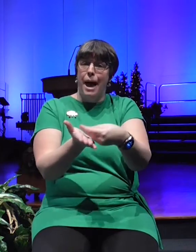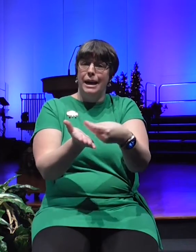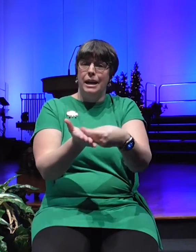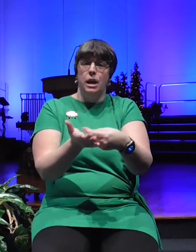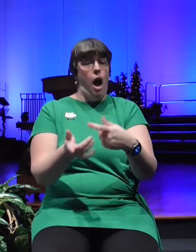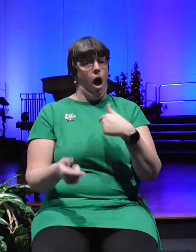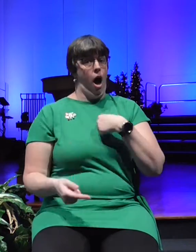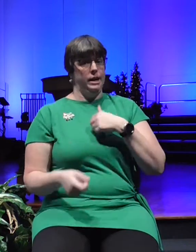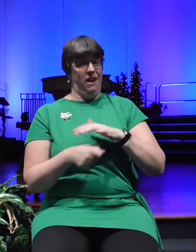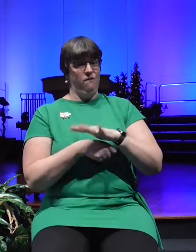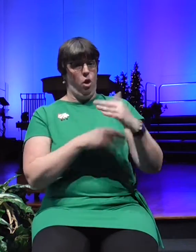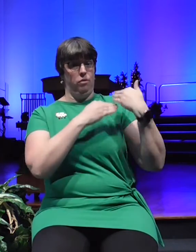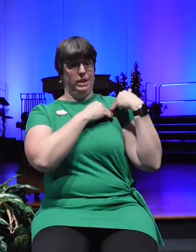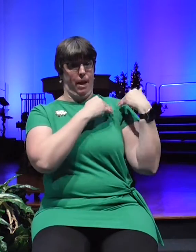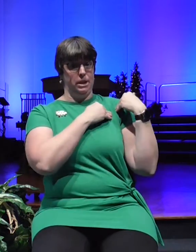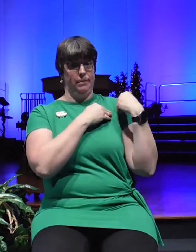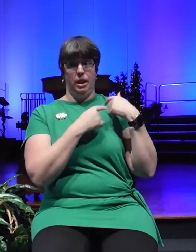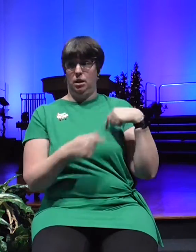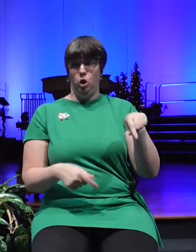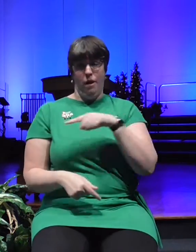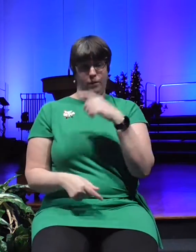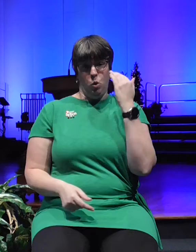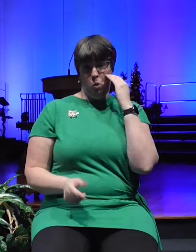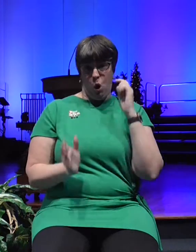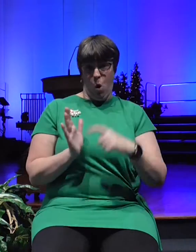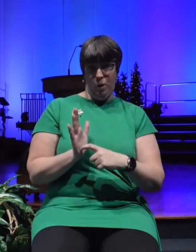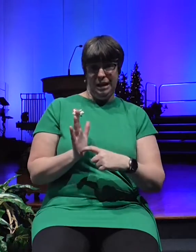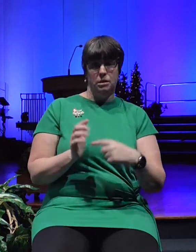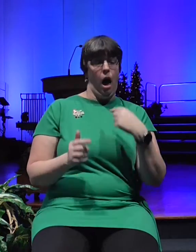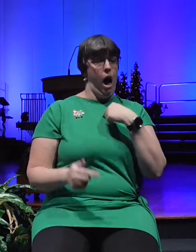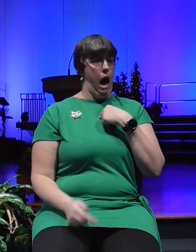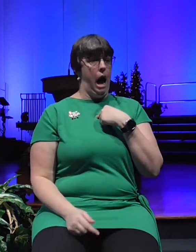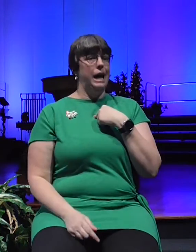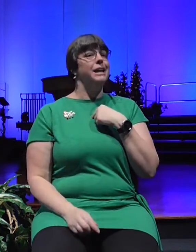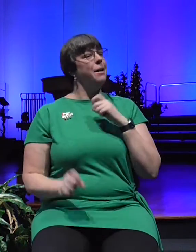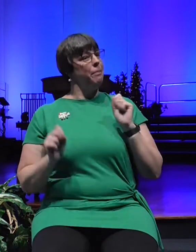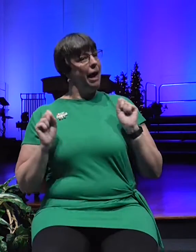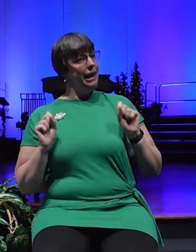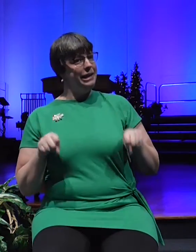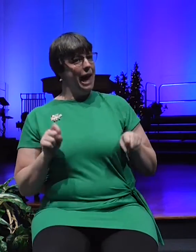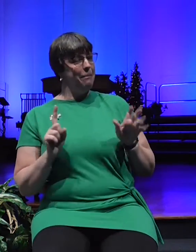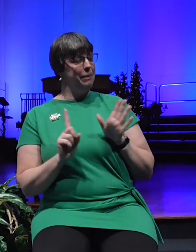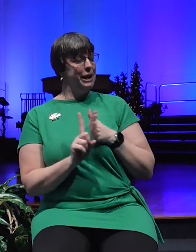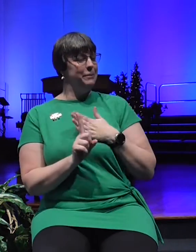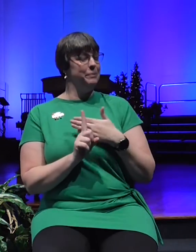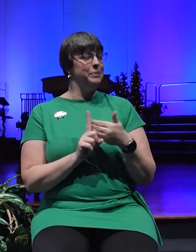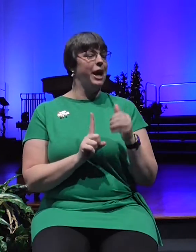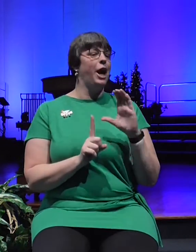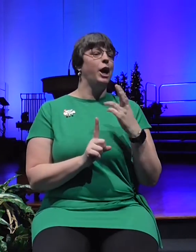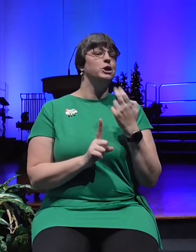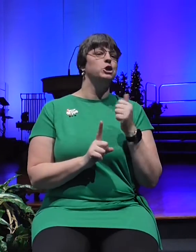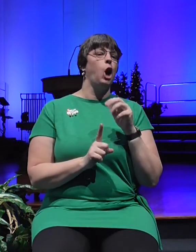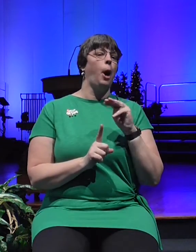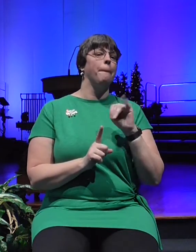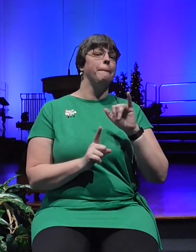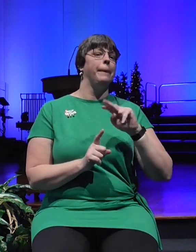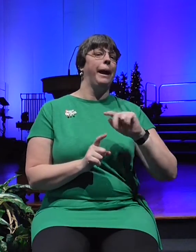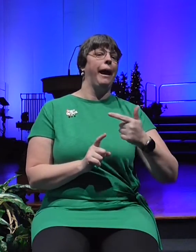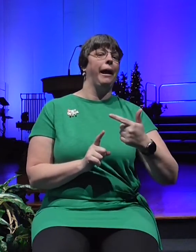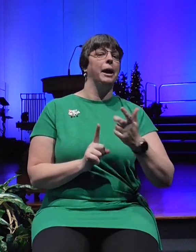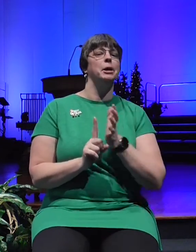I will take full responsibility. I don't know if you've noticed this or not, but I can be a little charming occasionally.